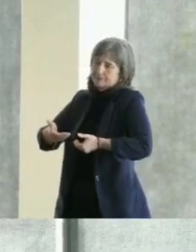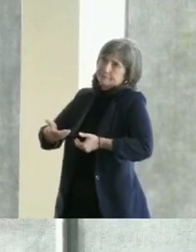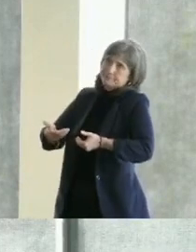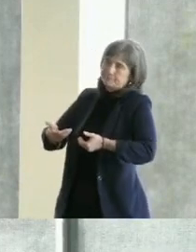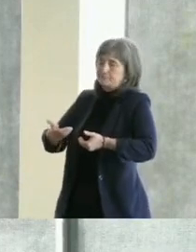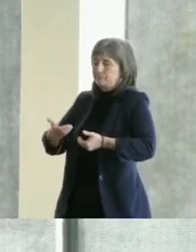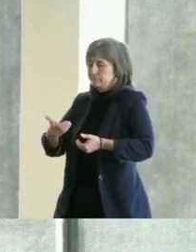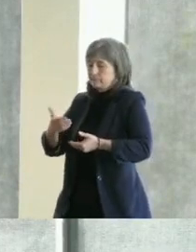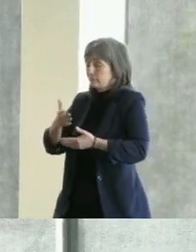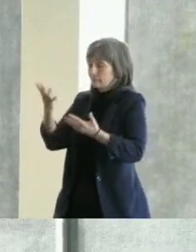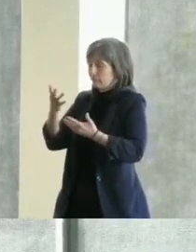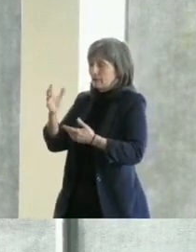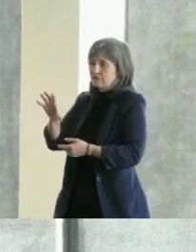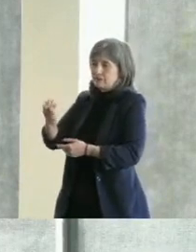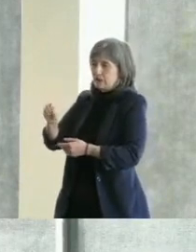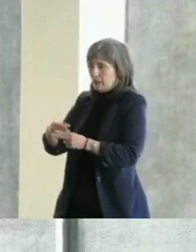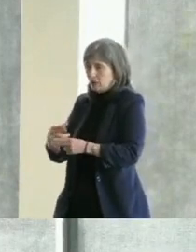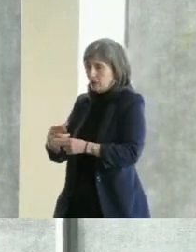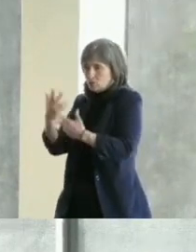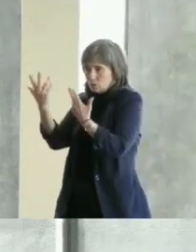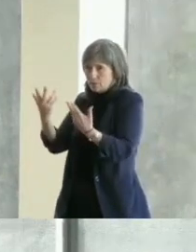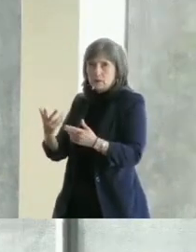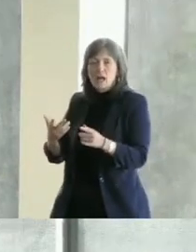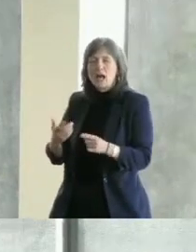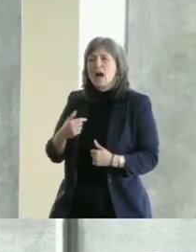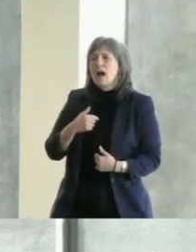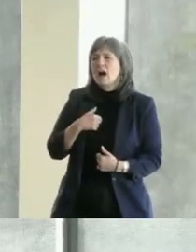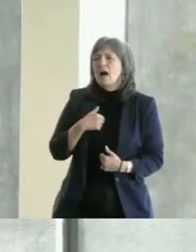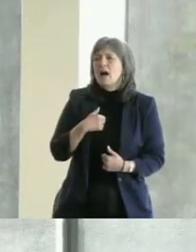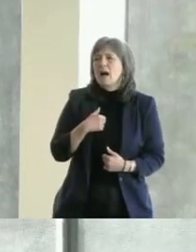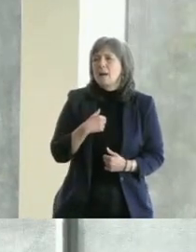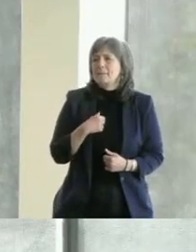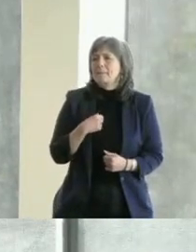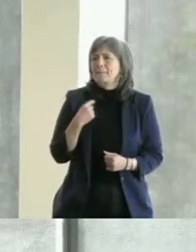X amount of pounds. And I'm just wondering,